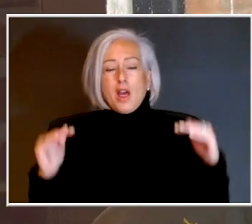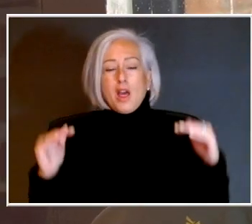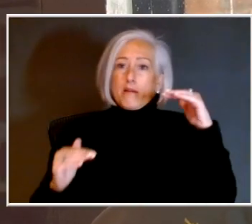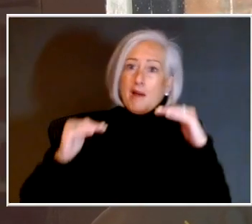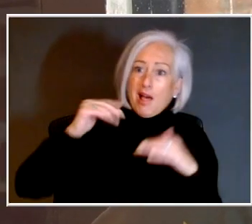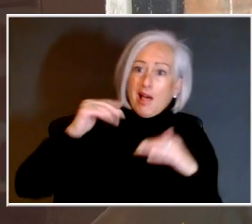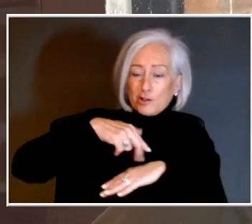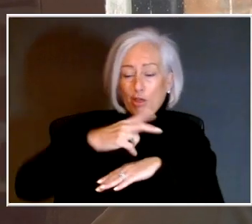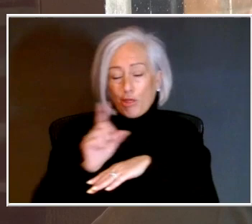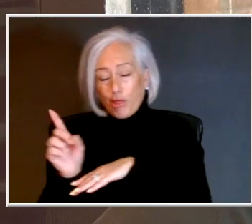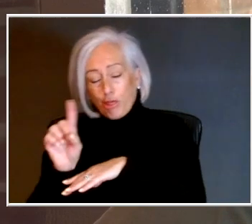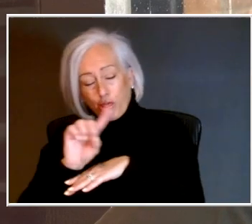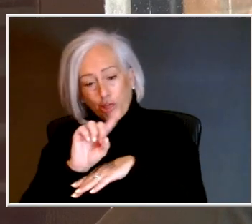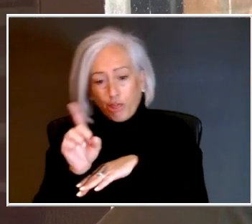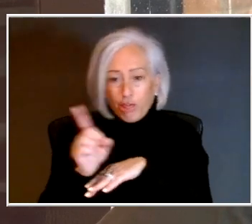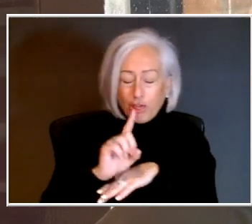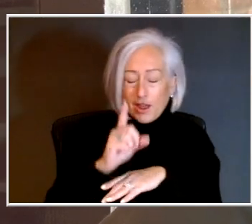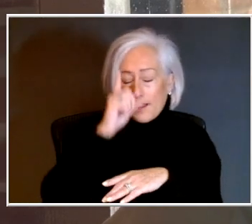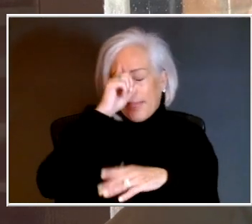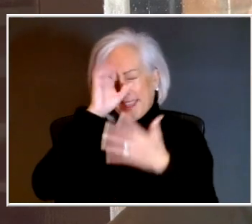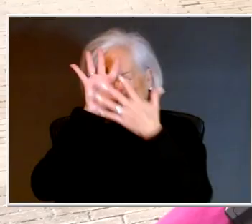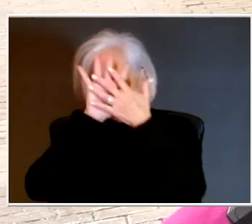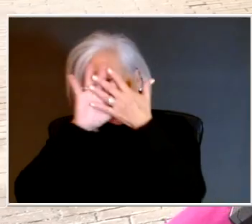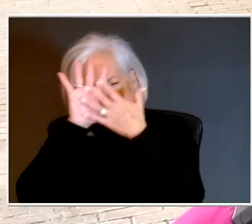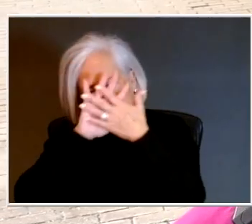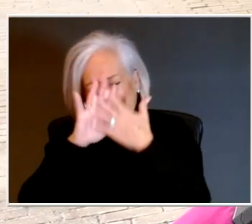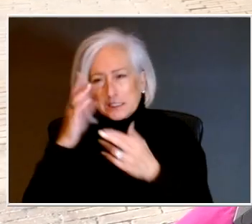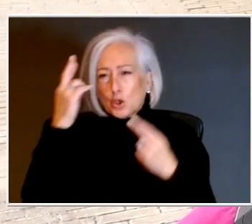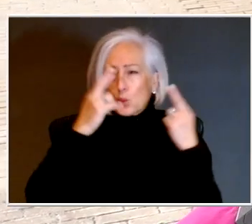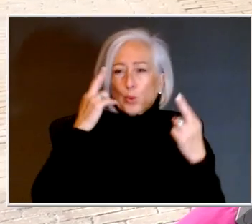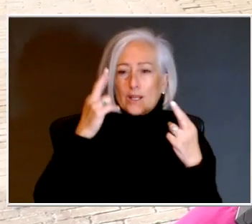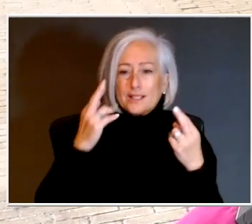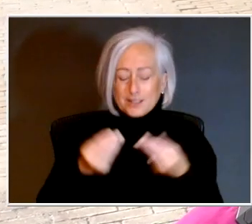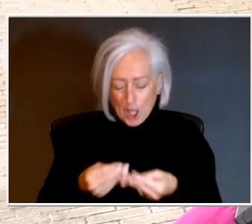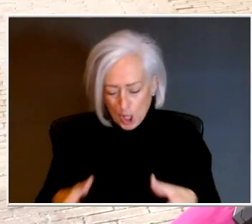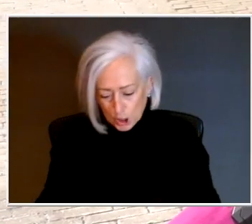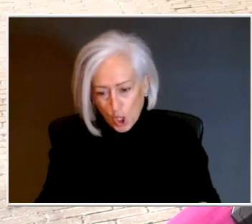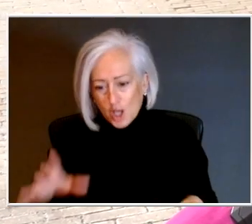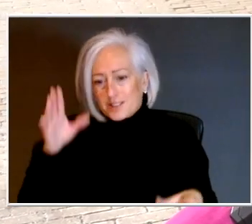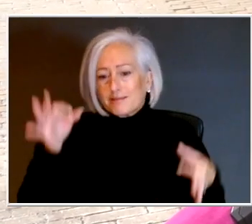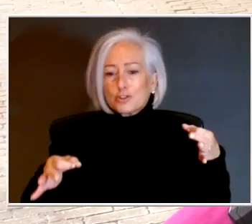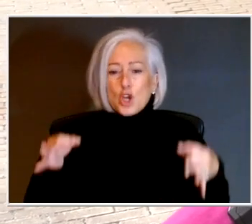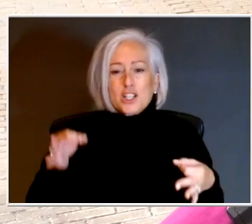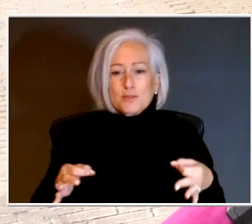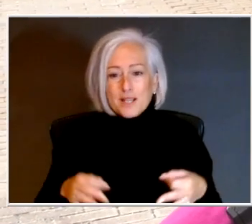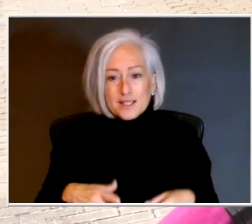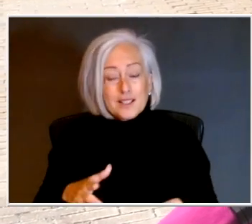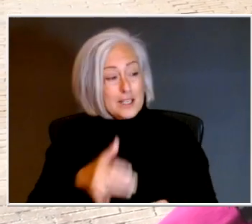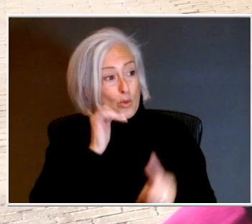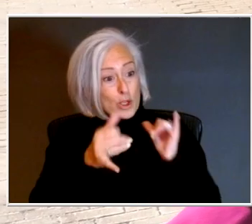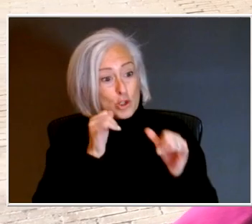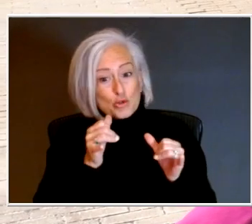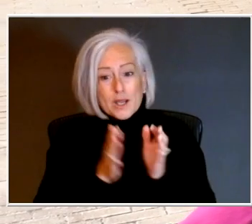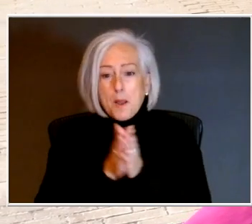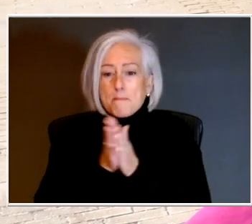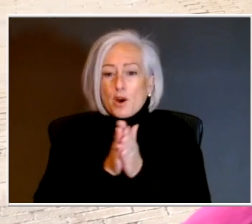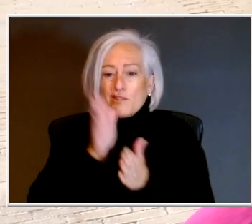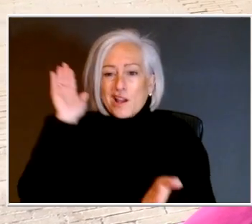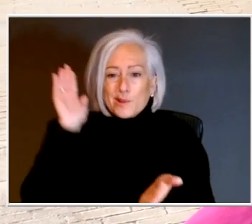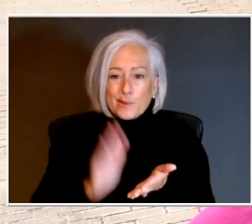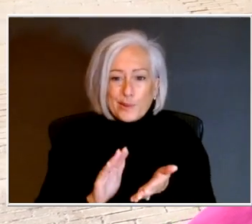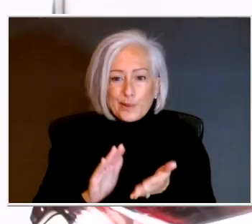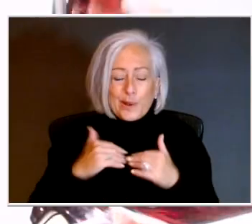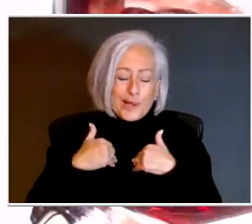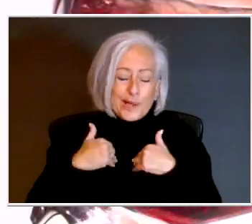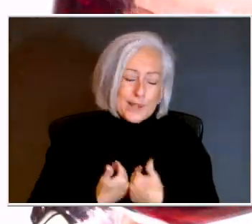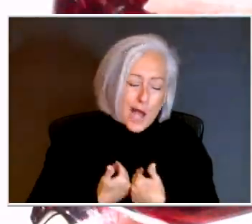to think straight, and inability to reason, loss of inhibition. With drinking, it kind of slows down motivation a little bit. It makes you tired, makes you not want to be as